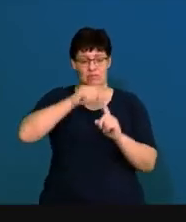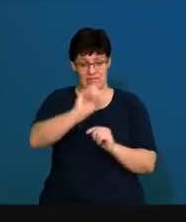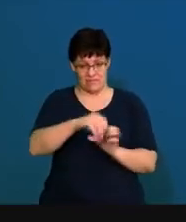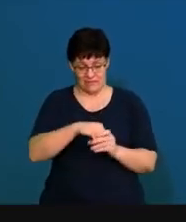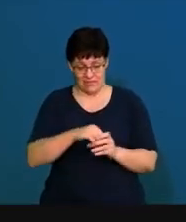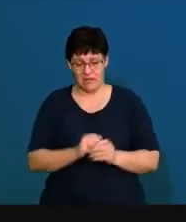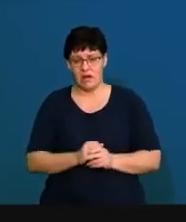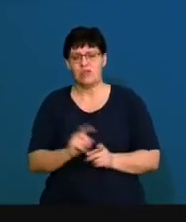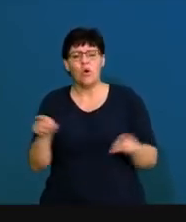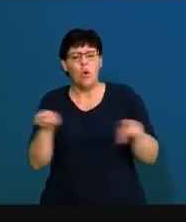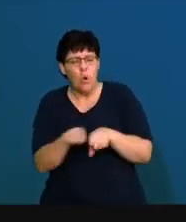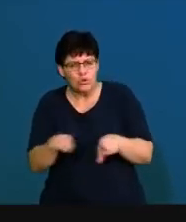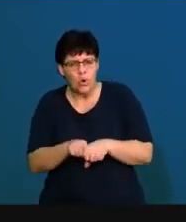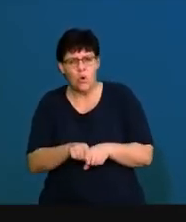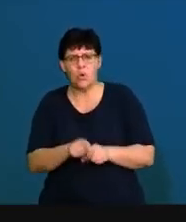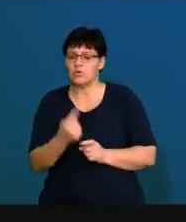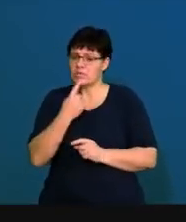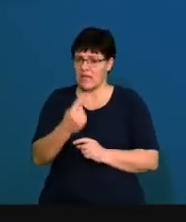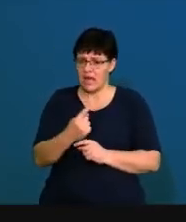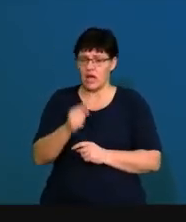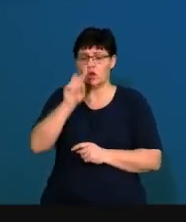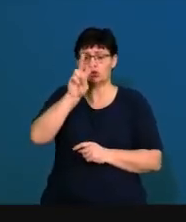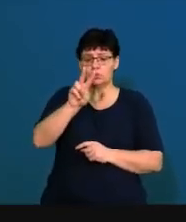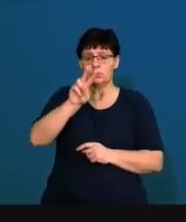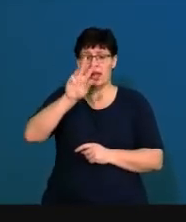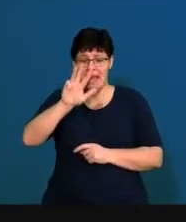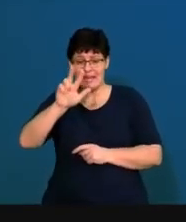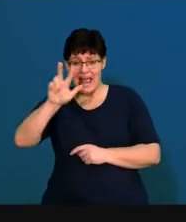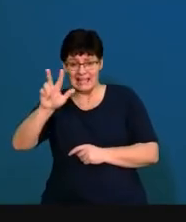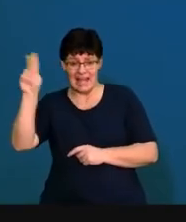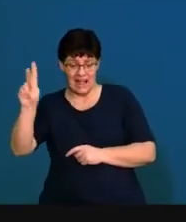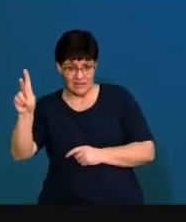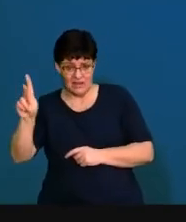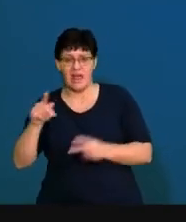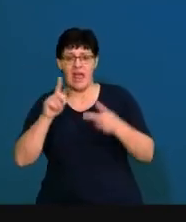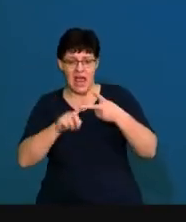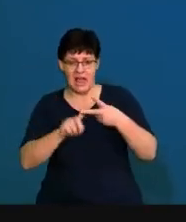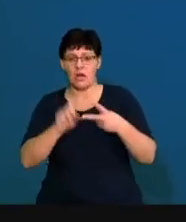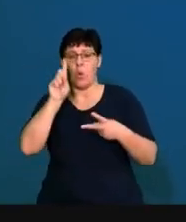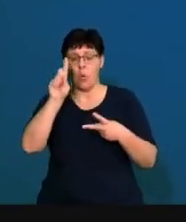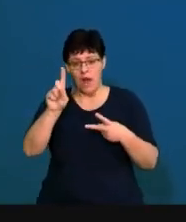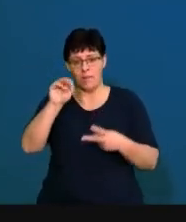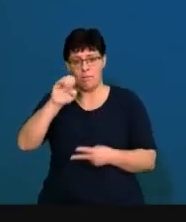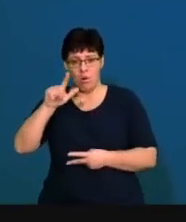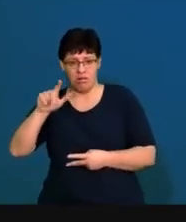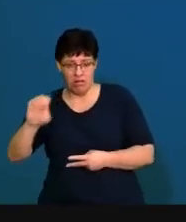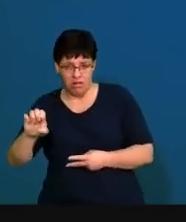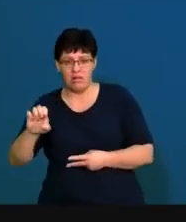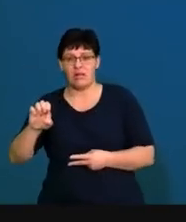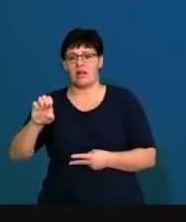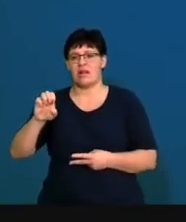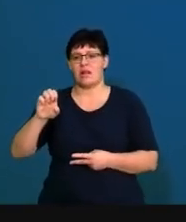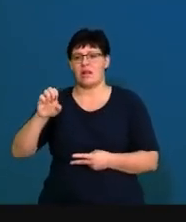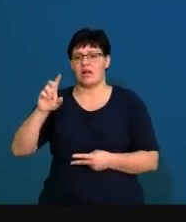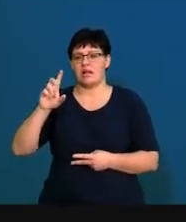then. Okay, but also go on to state 298 kelvins and then 1 mole per cubic decimeter,